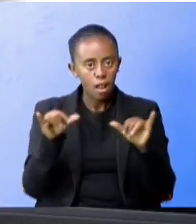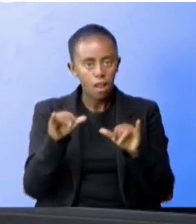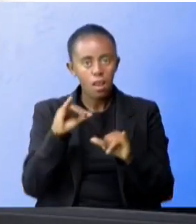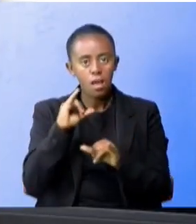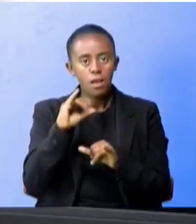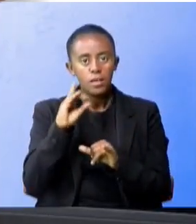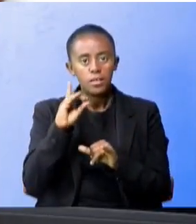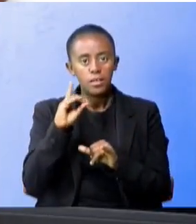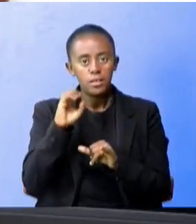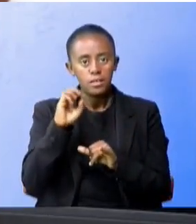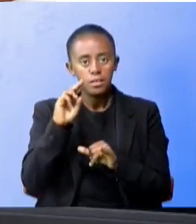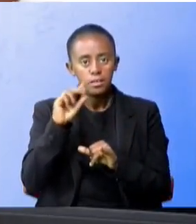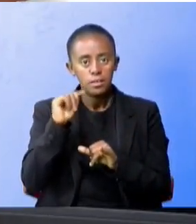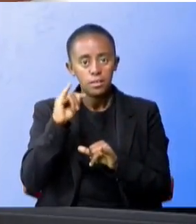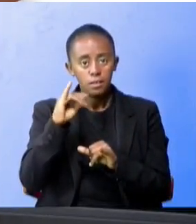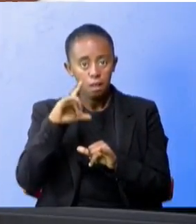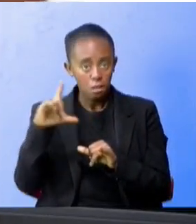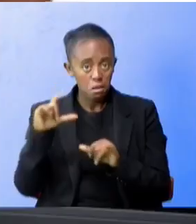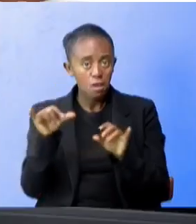meaning.